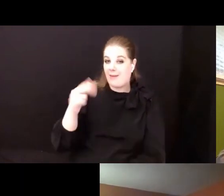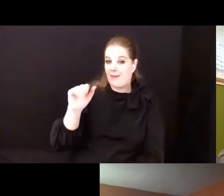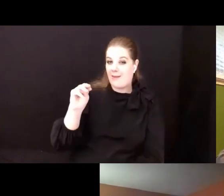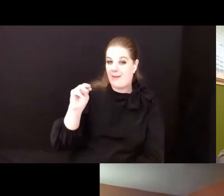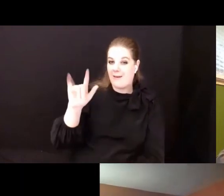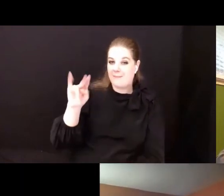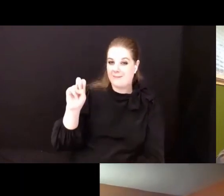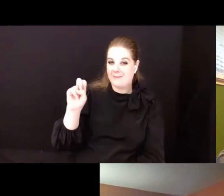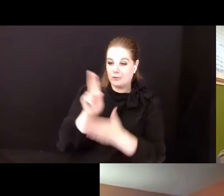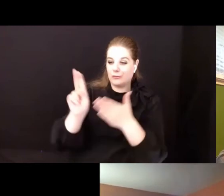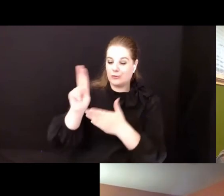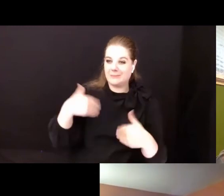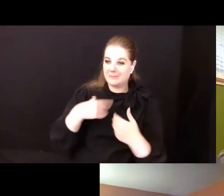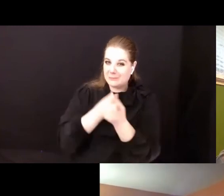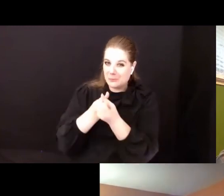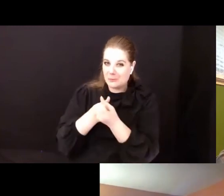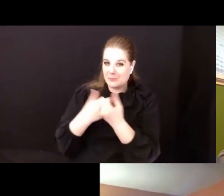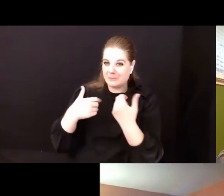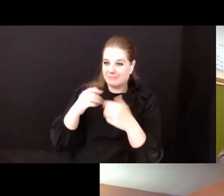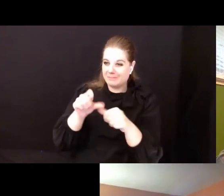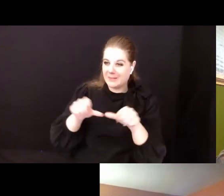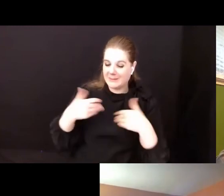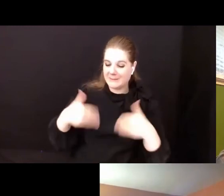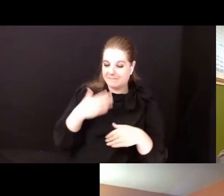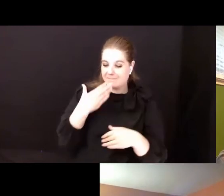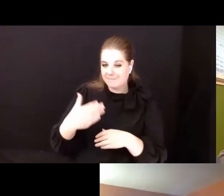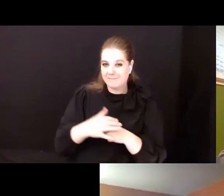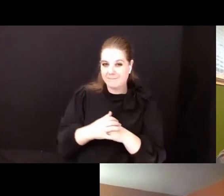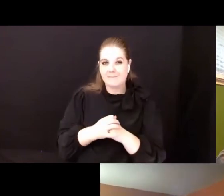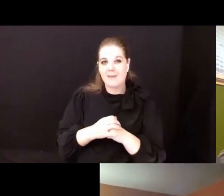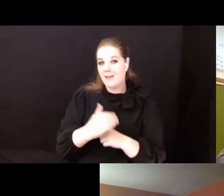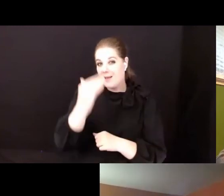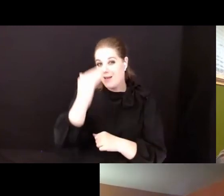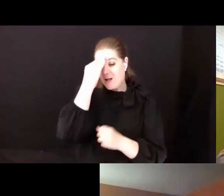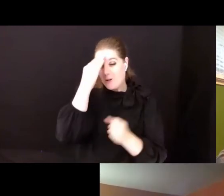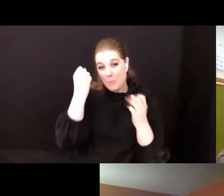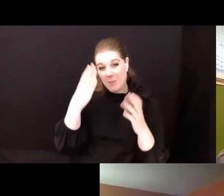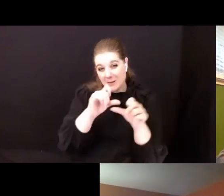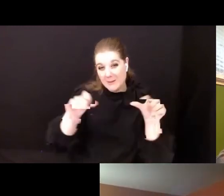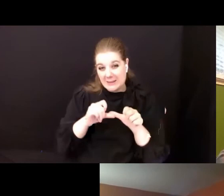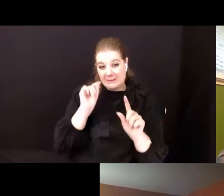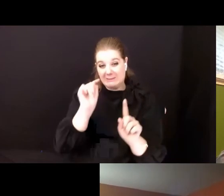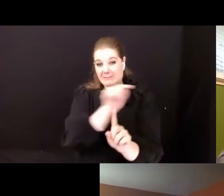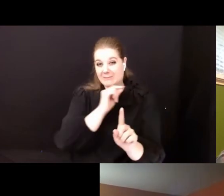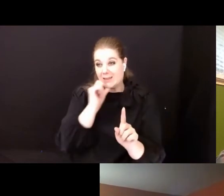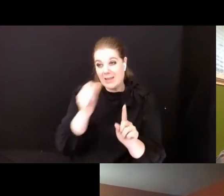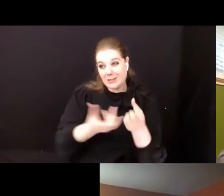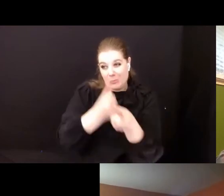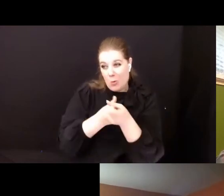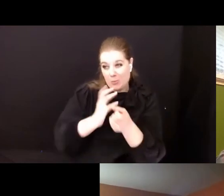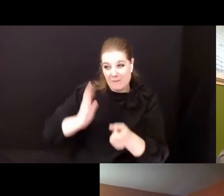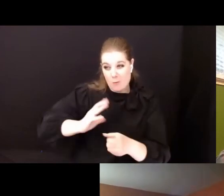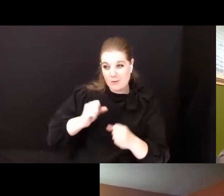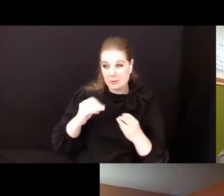believe there have been employment places that haven't been so supportive in the past. And so I'm really